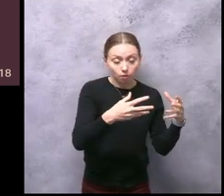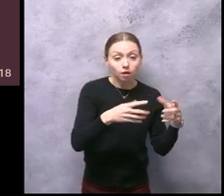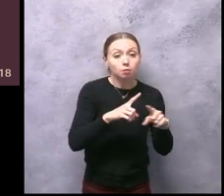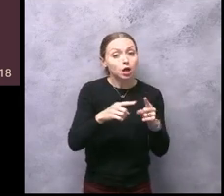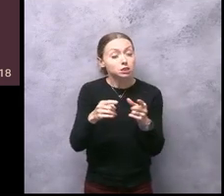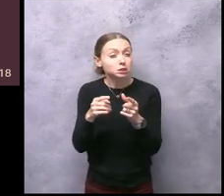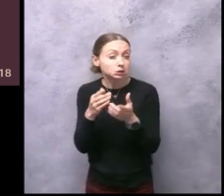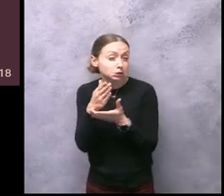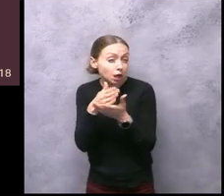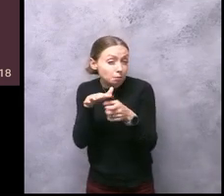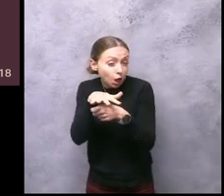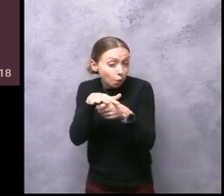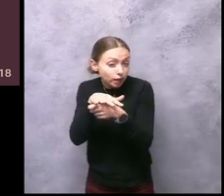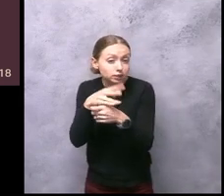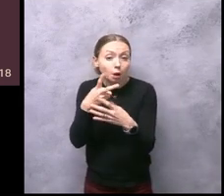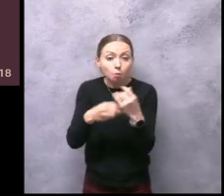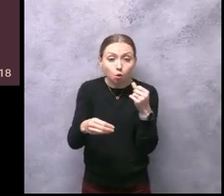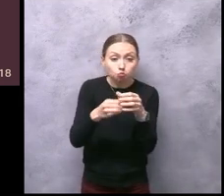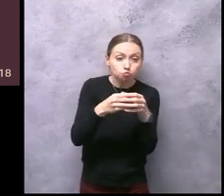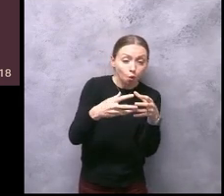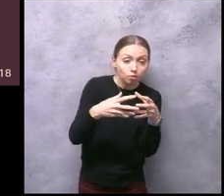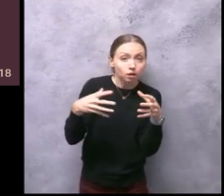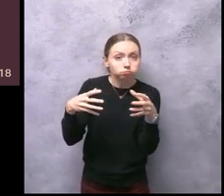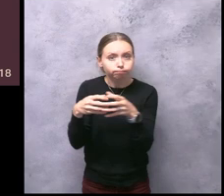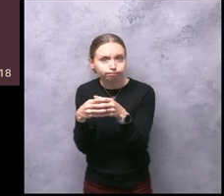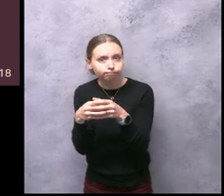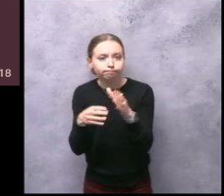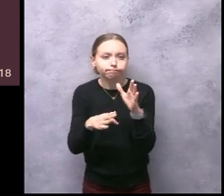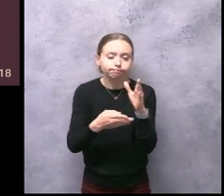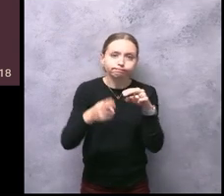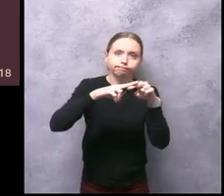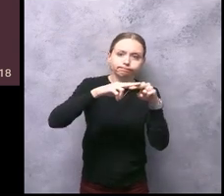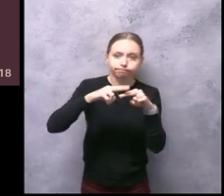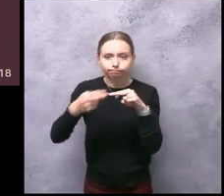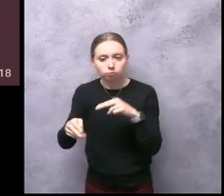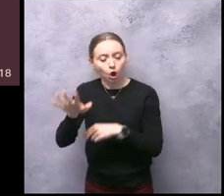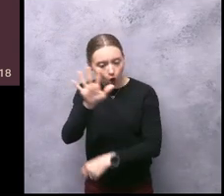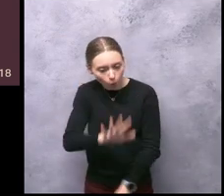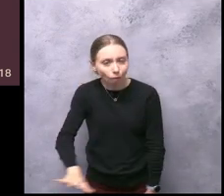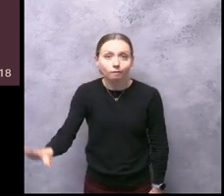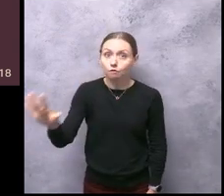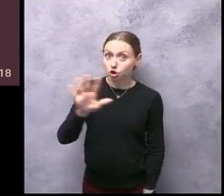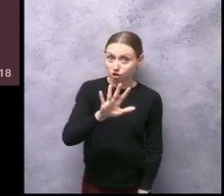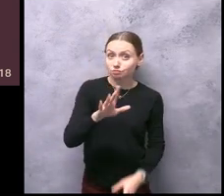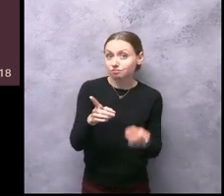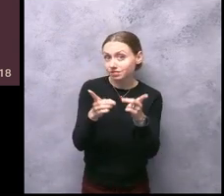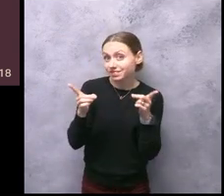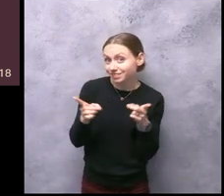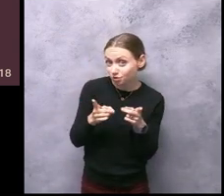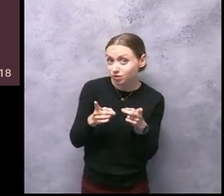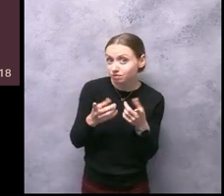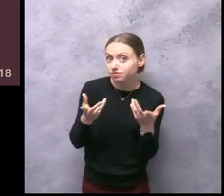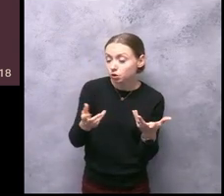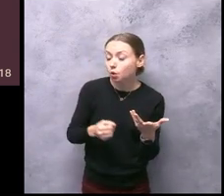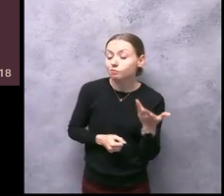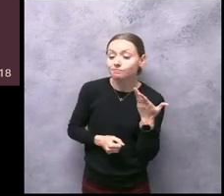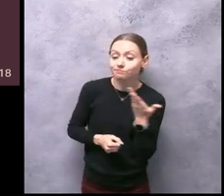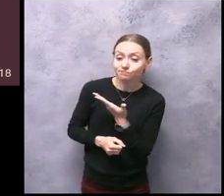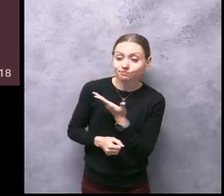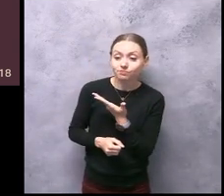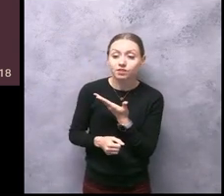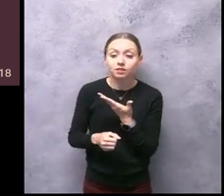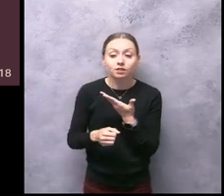of both growth and decline all over the district. So we then take this growth and decline projection